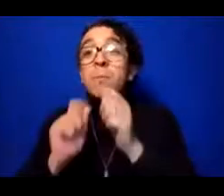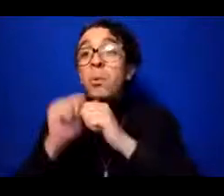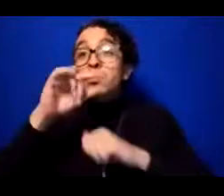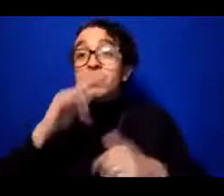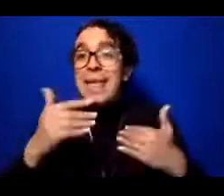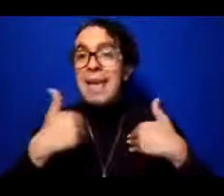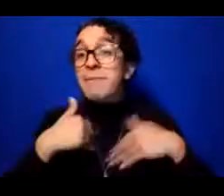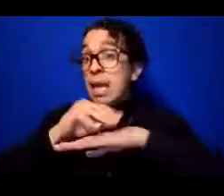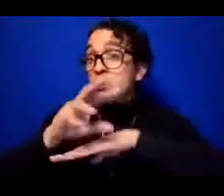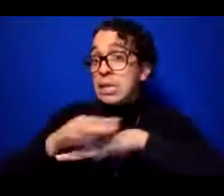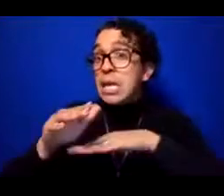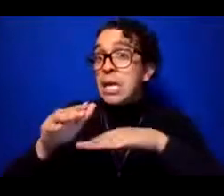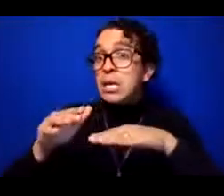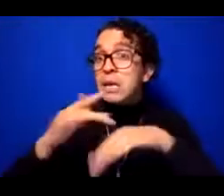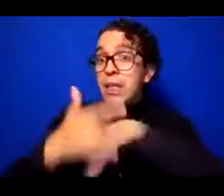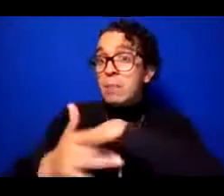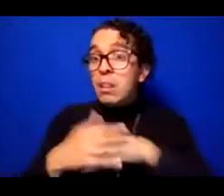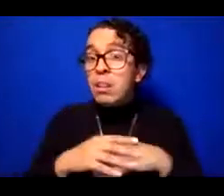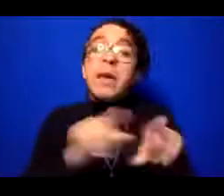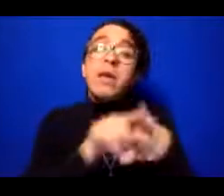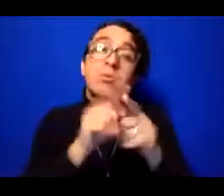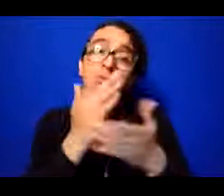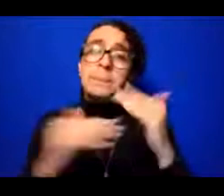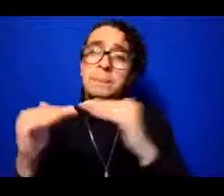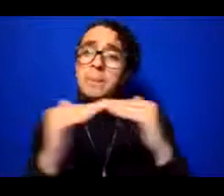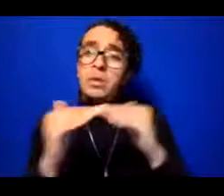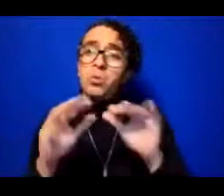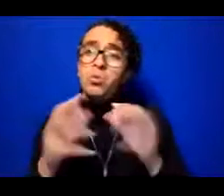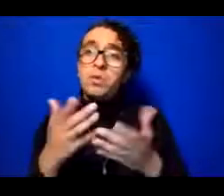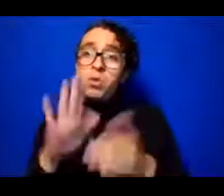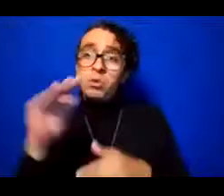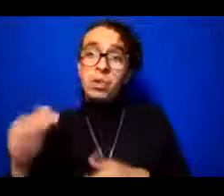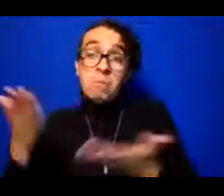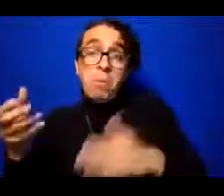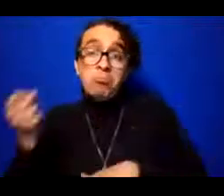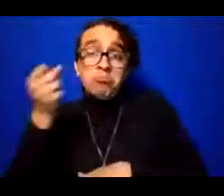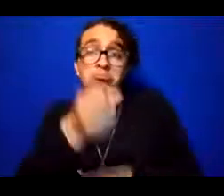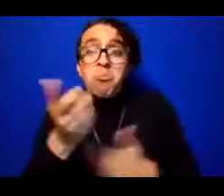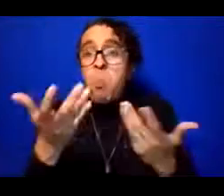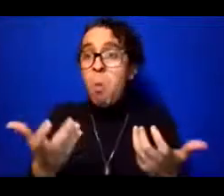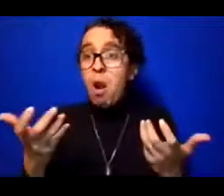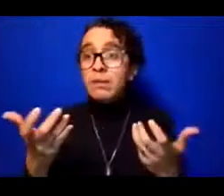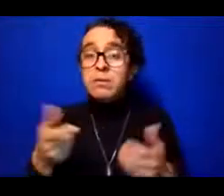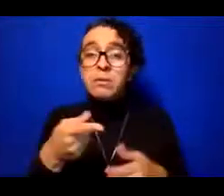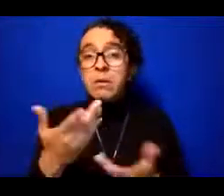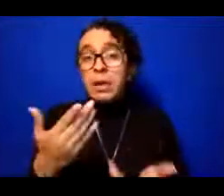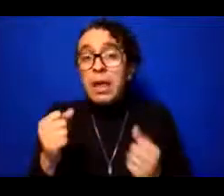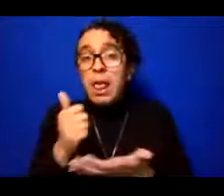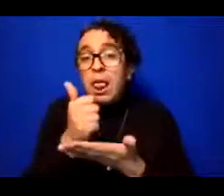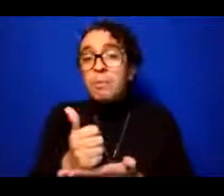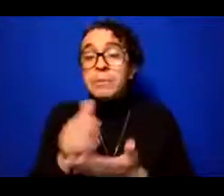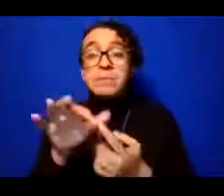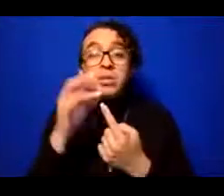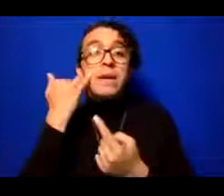counseling available. And there might also be some peer groups that your child or adolescent might want to engage in that would be really helpful for them, especially if they